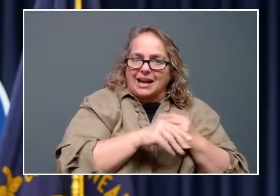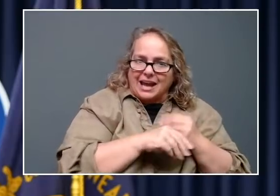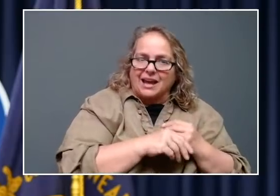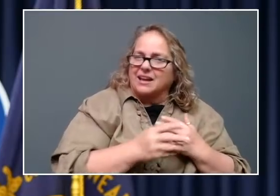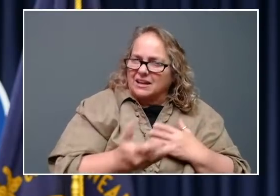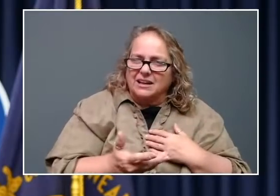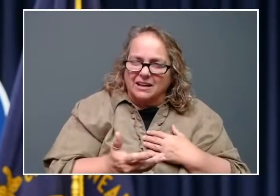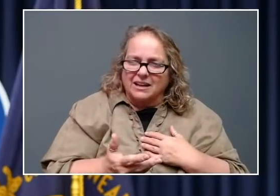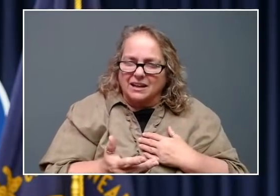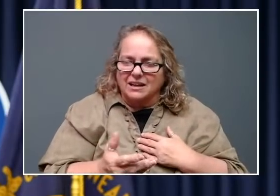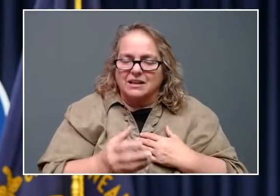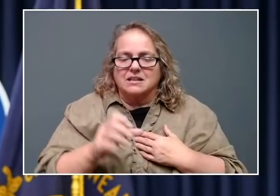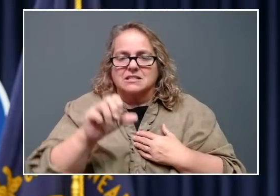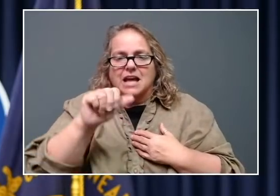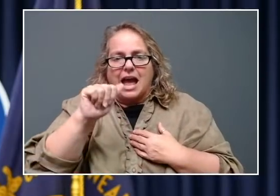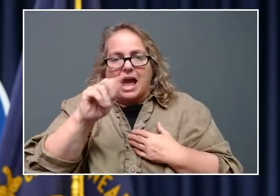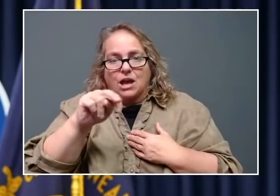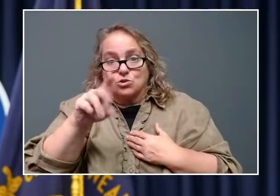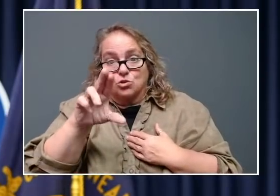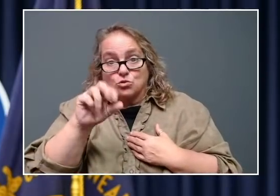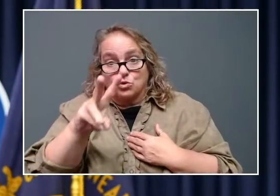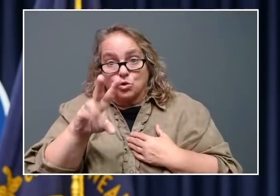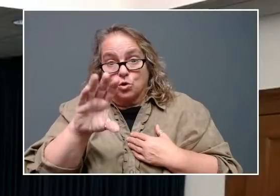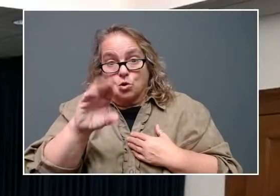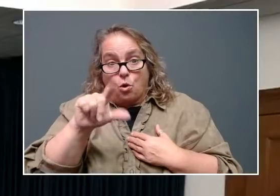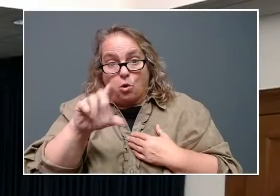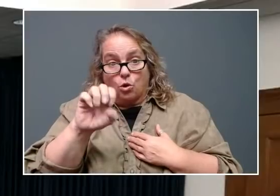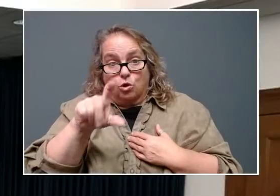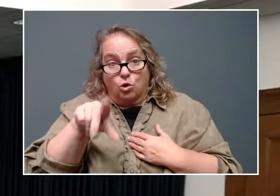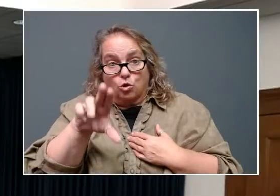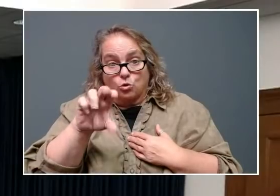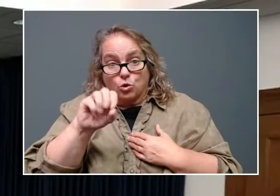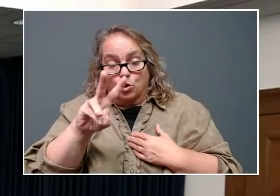Andrew Colgrove, WSAZ.